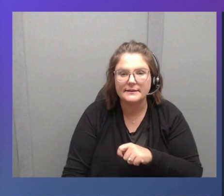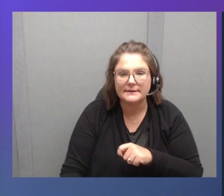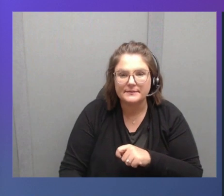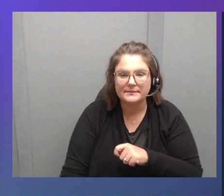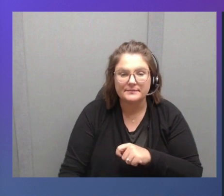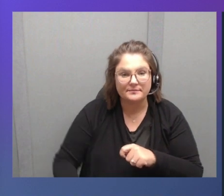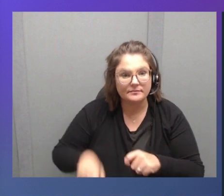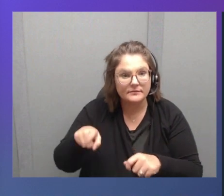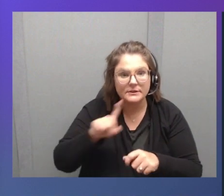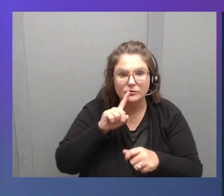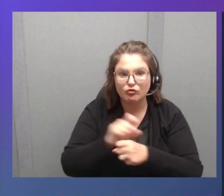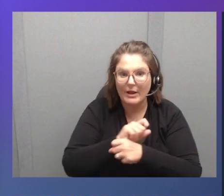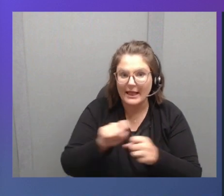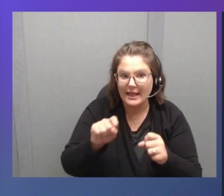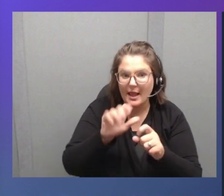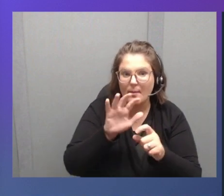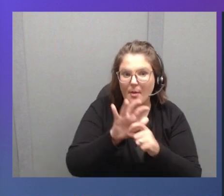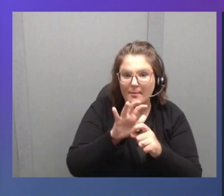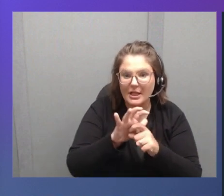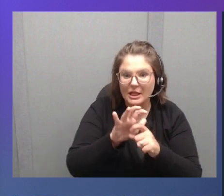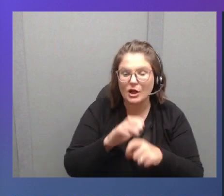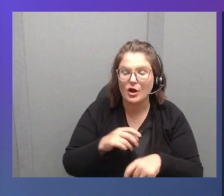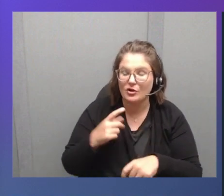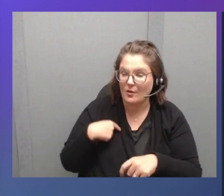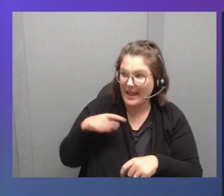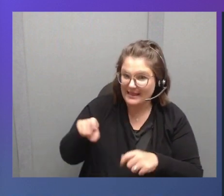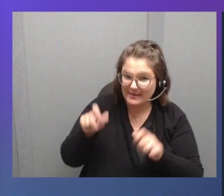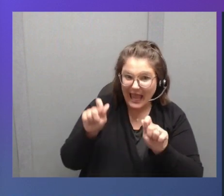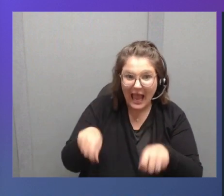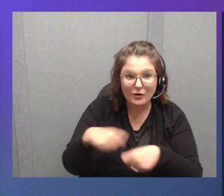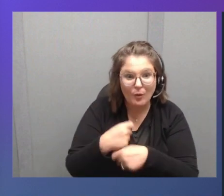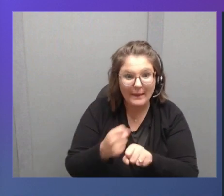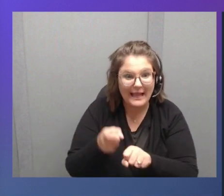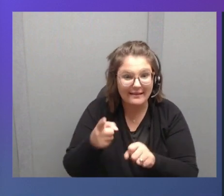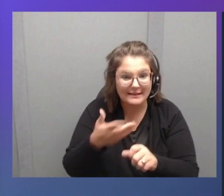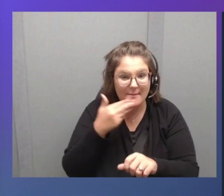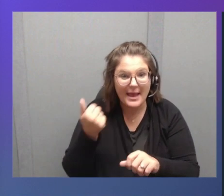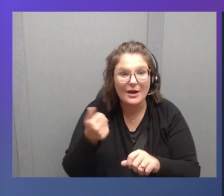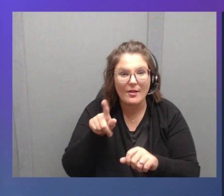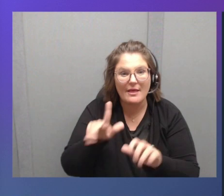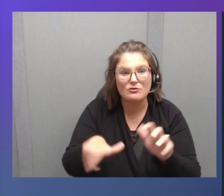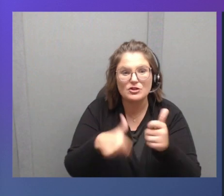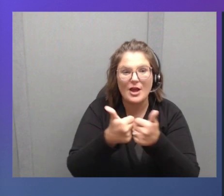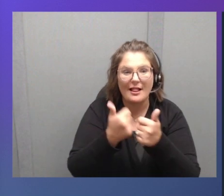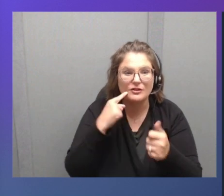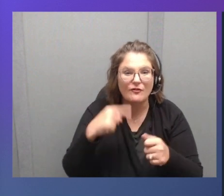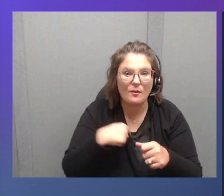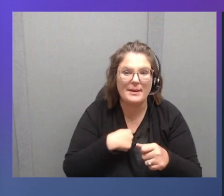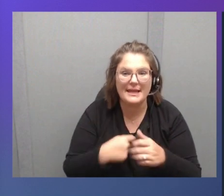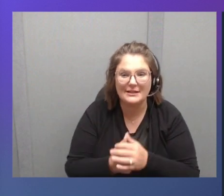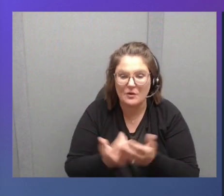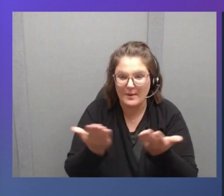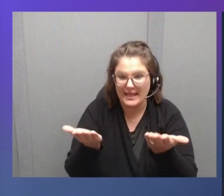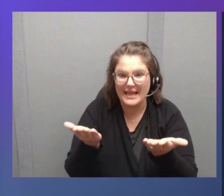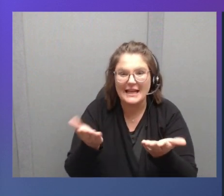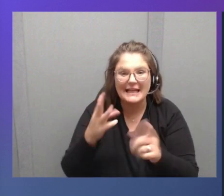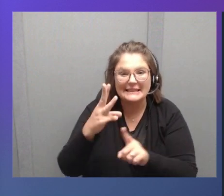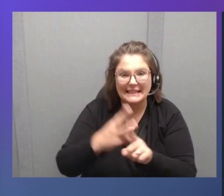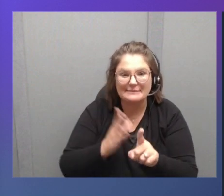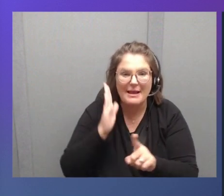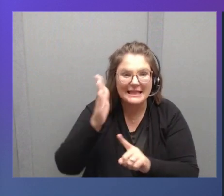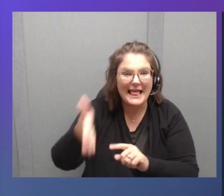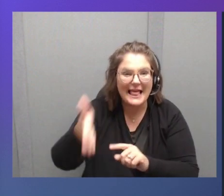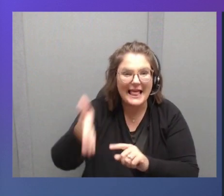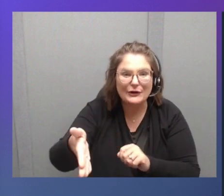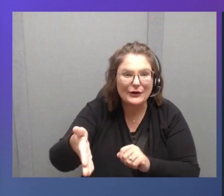Chana, can you kind of scale this up? Okay, so that was the challenge for me, and so here we are 6 months later. 6